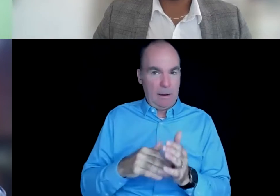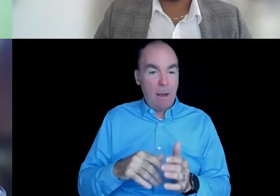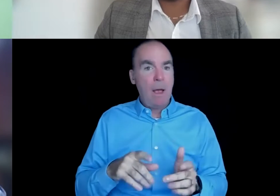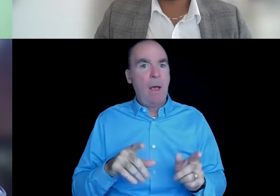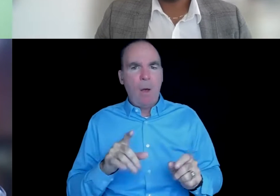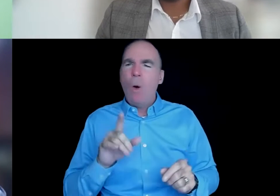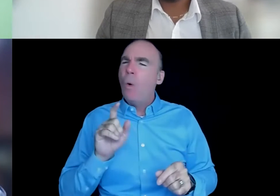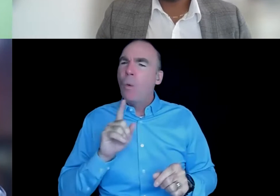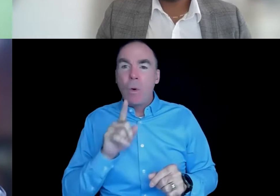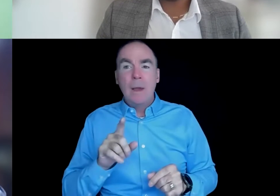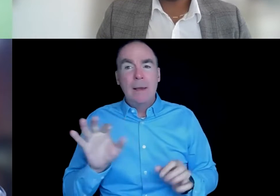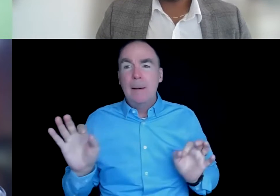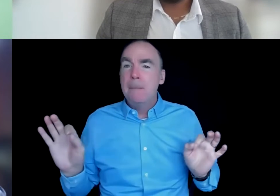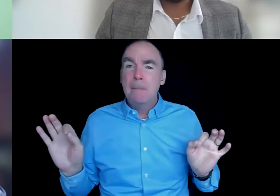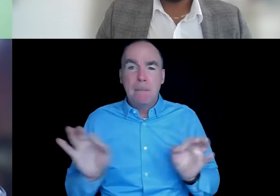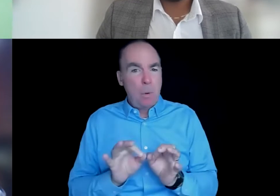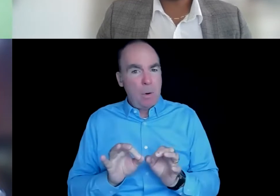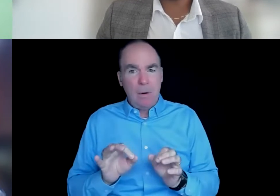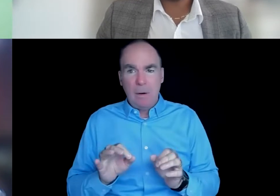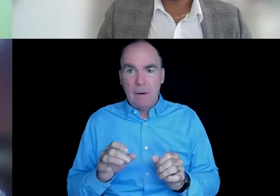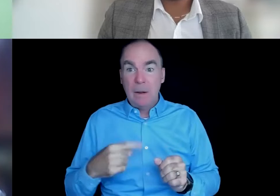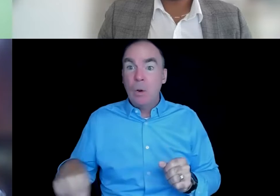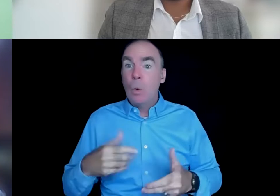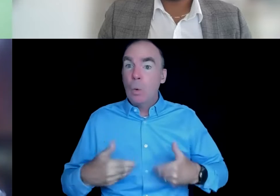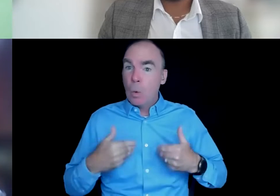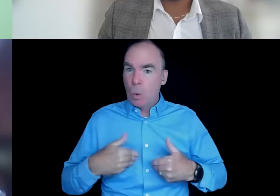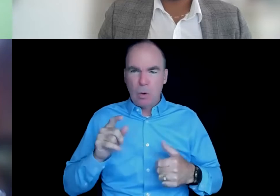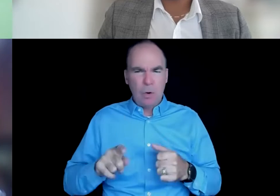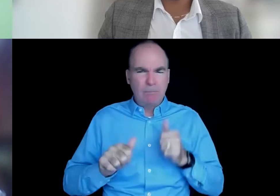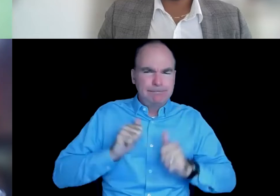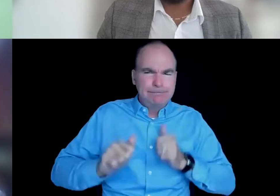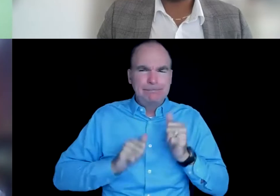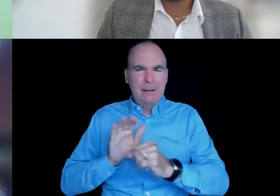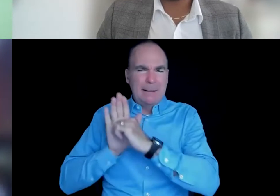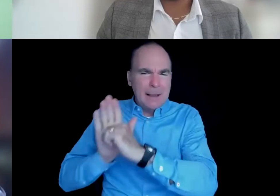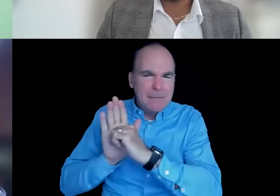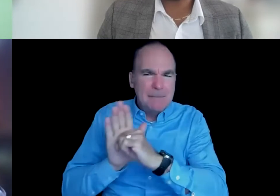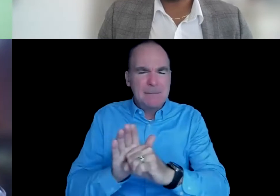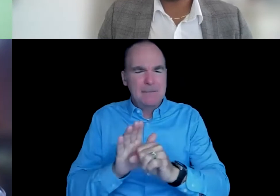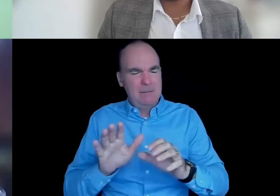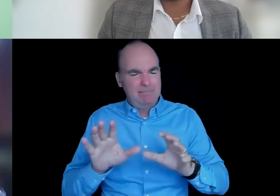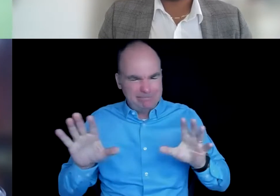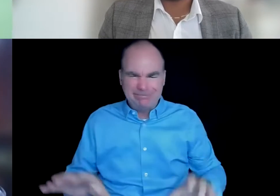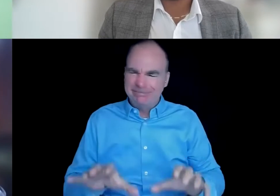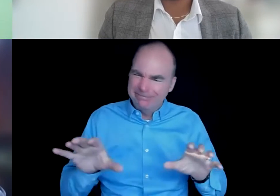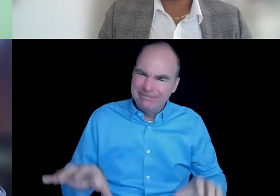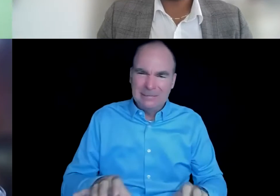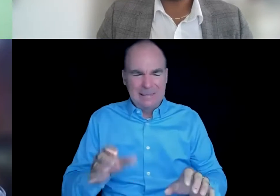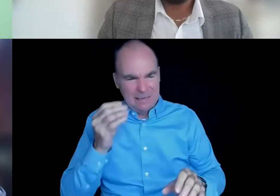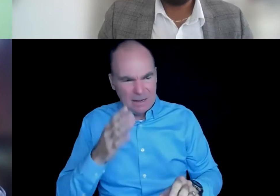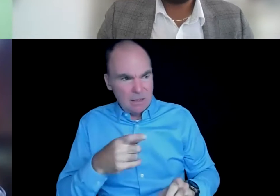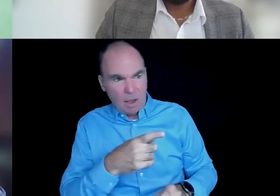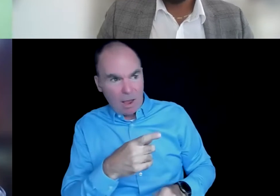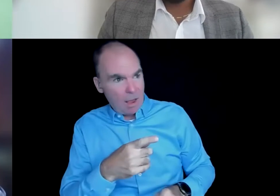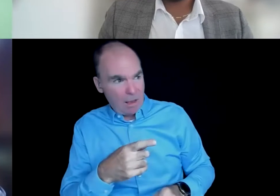being advocates. If we're not getting where we should be, we need to continue being advocates. We need to ask and make noise about being around the table. We need to make